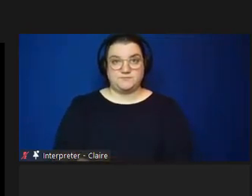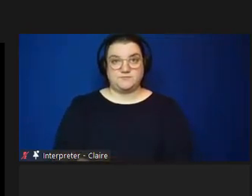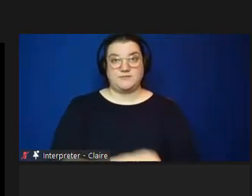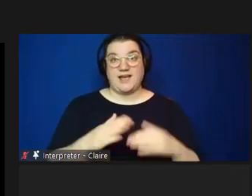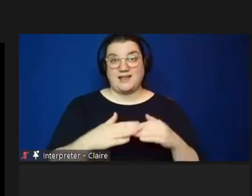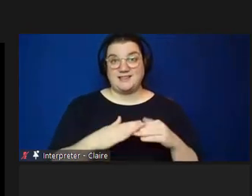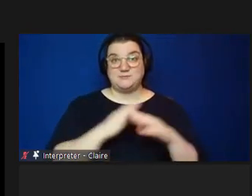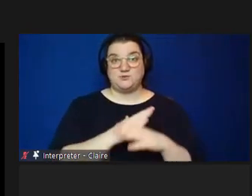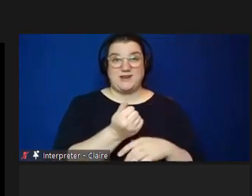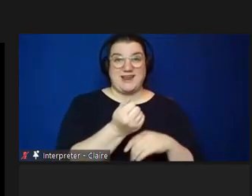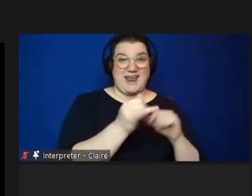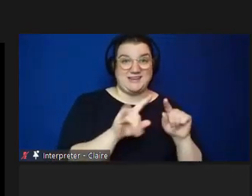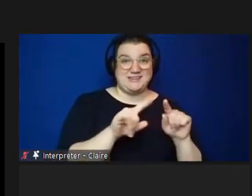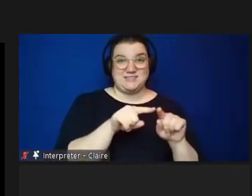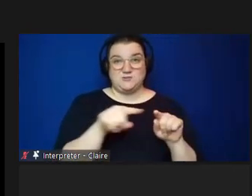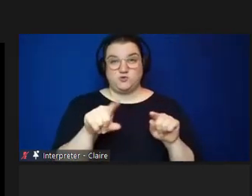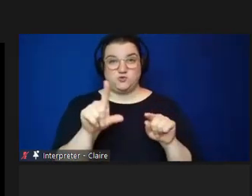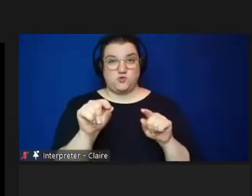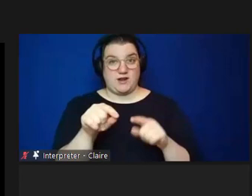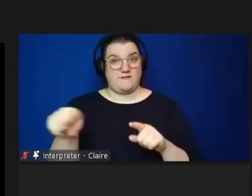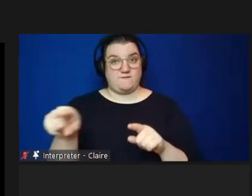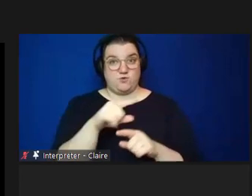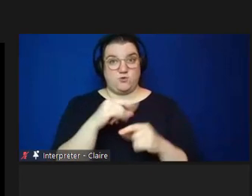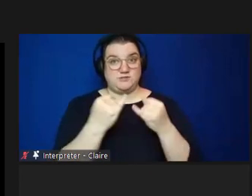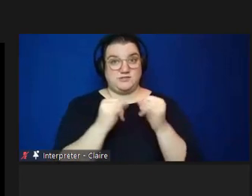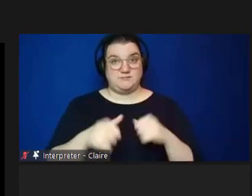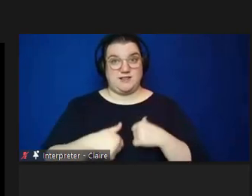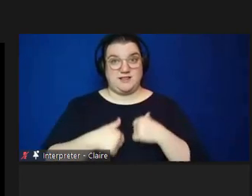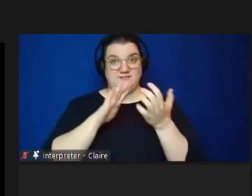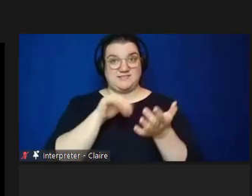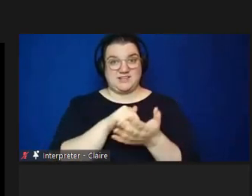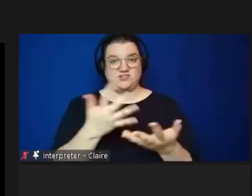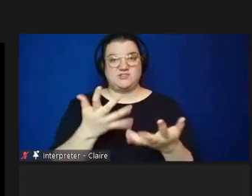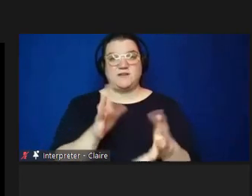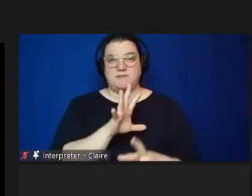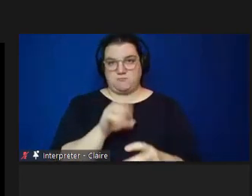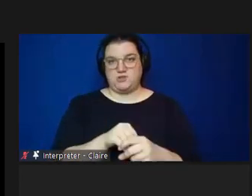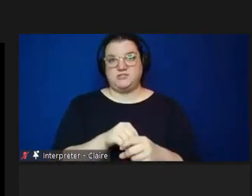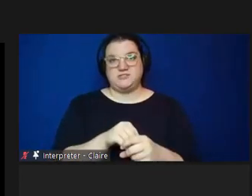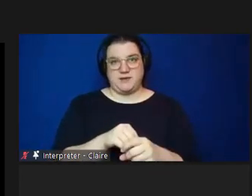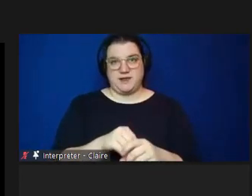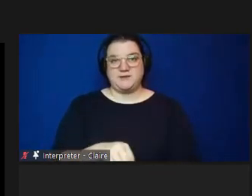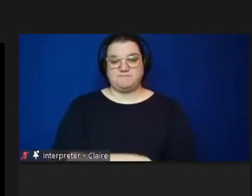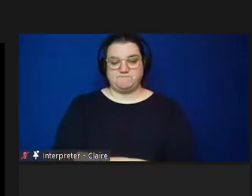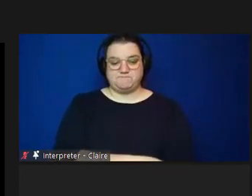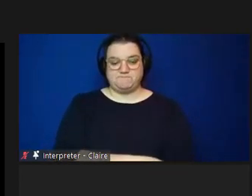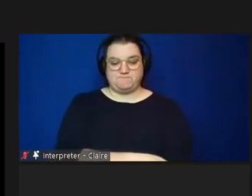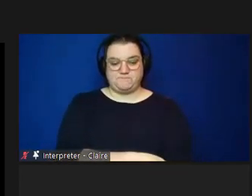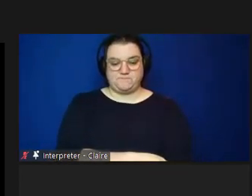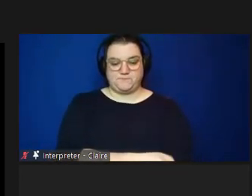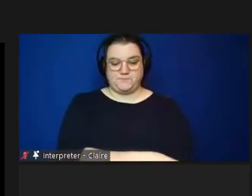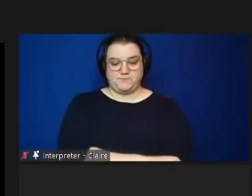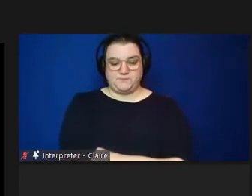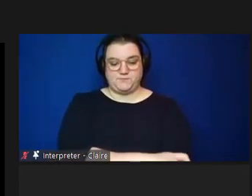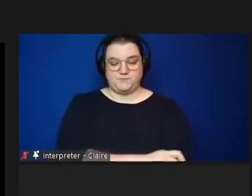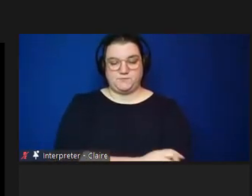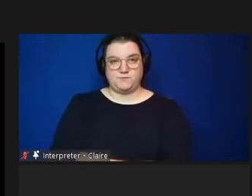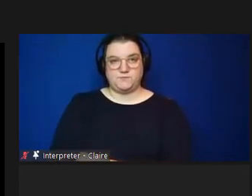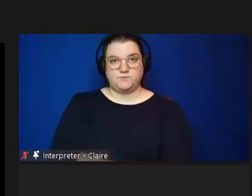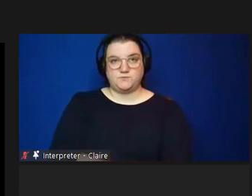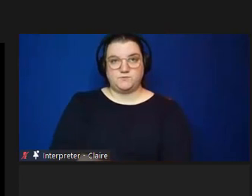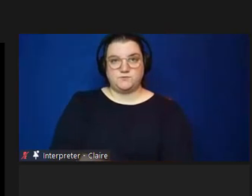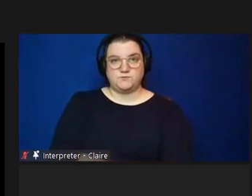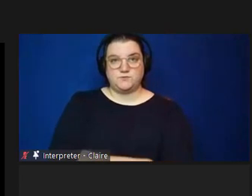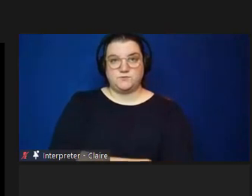20 of those independent living centers have been participating. We added People